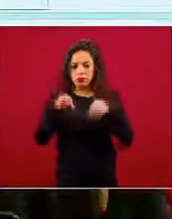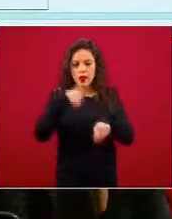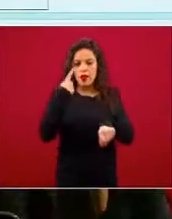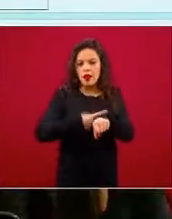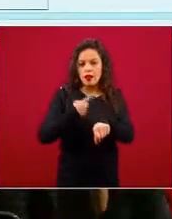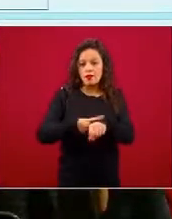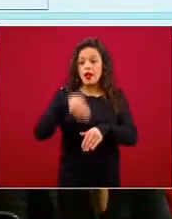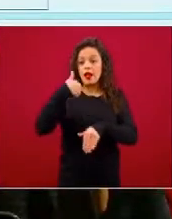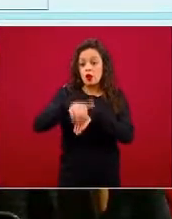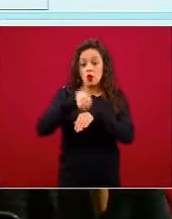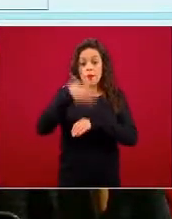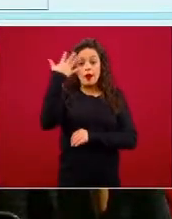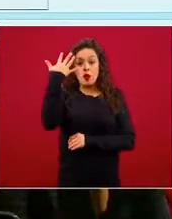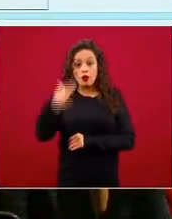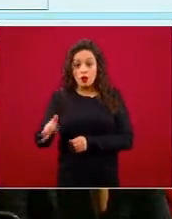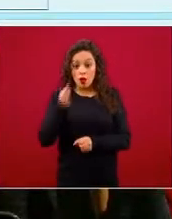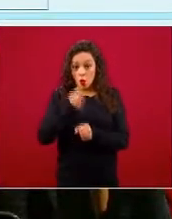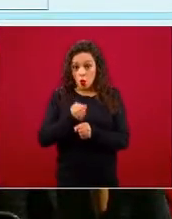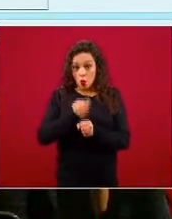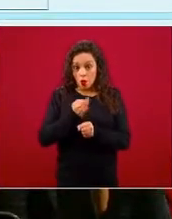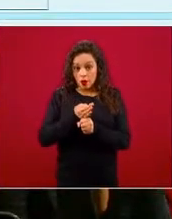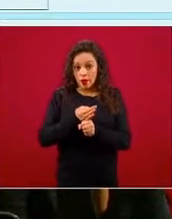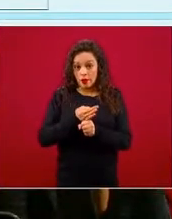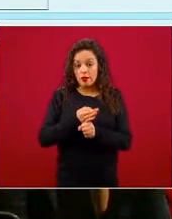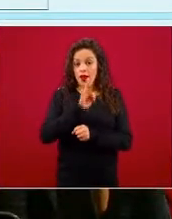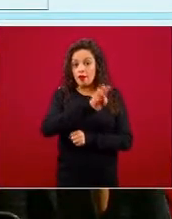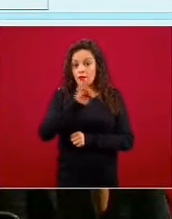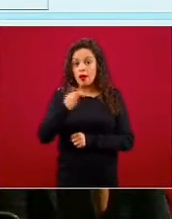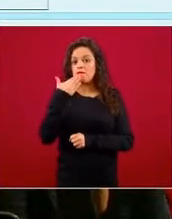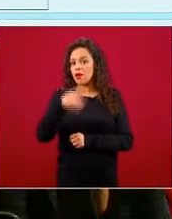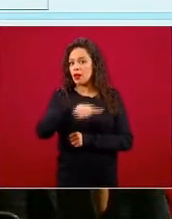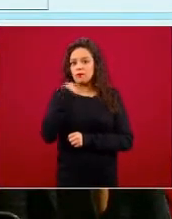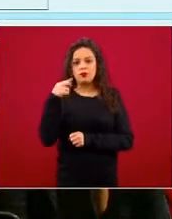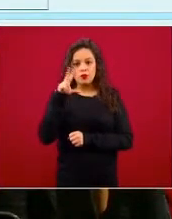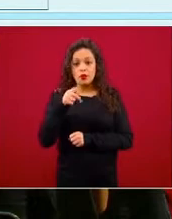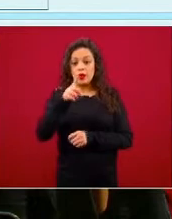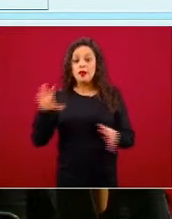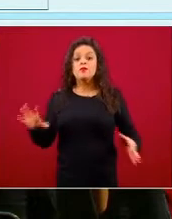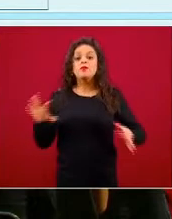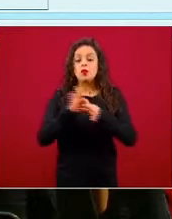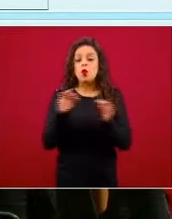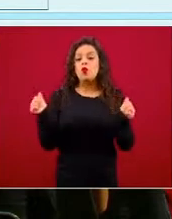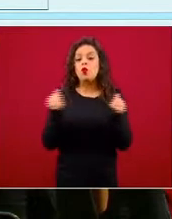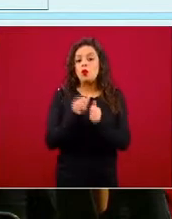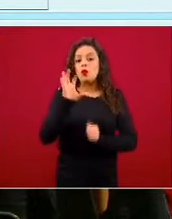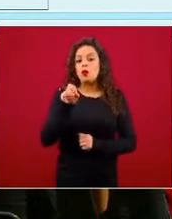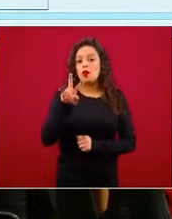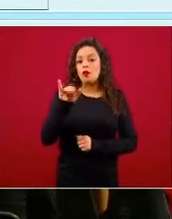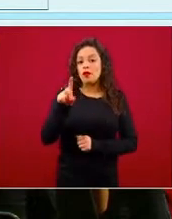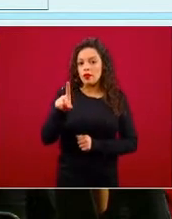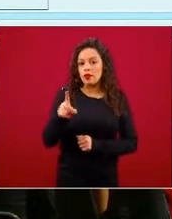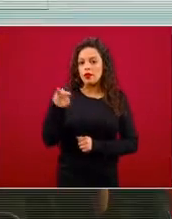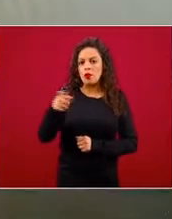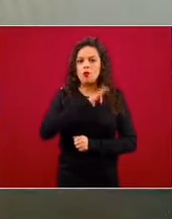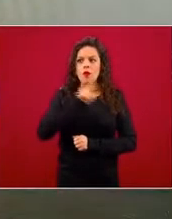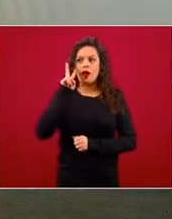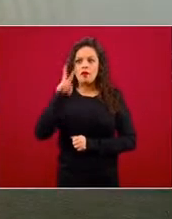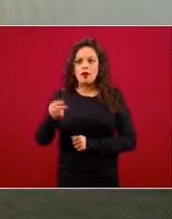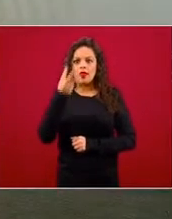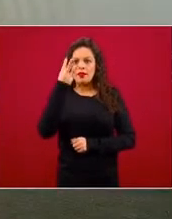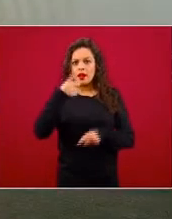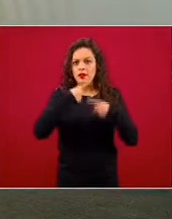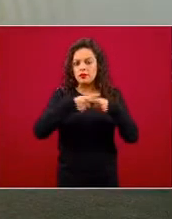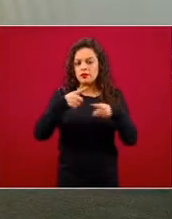Number 10, which is the one that's valid right now, that corresponds to COVID. We have the confirmed cases or